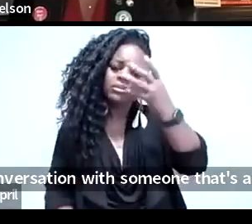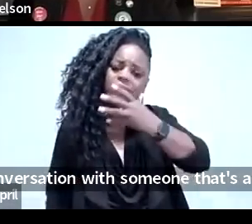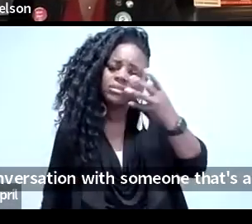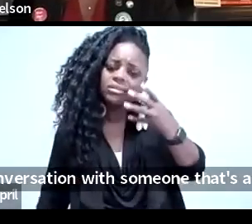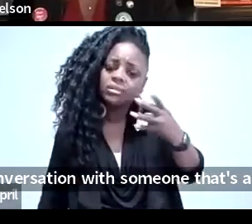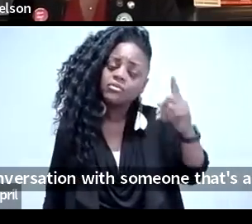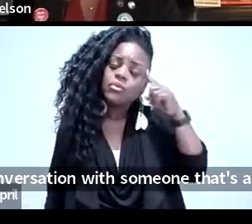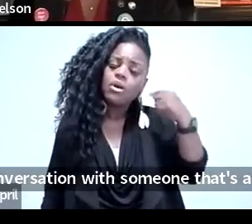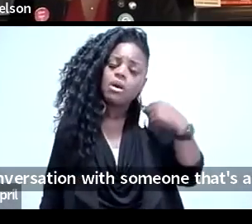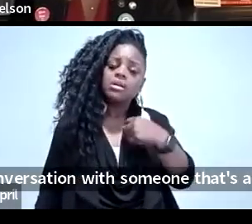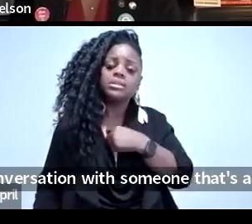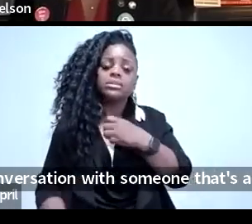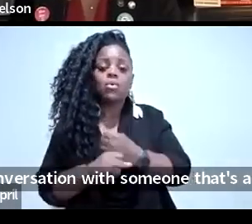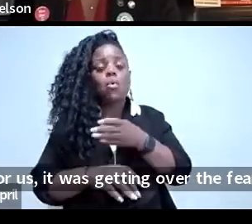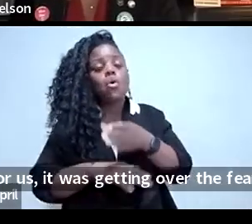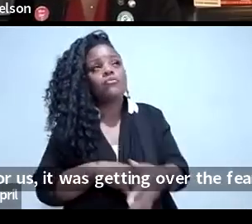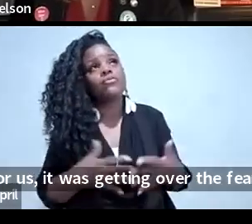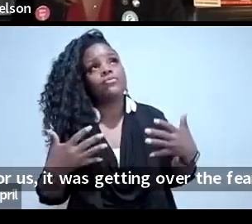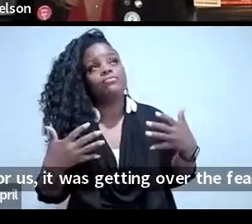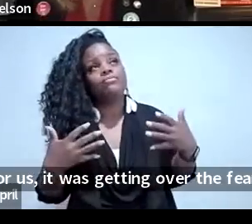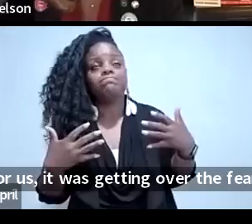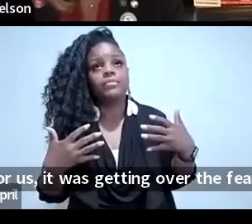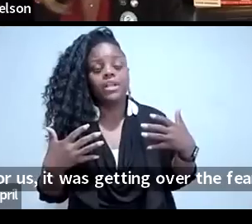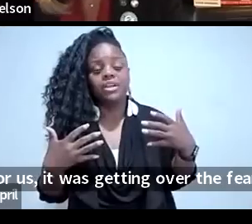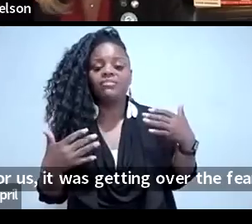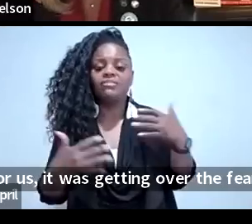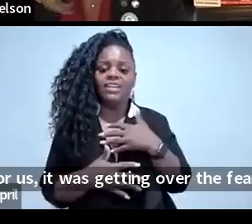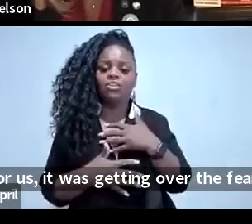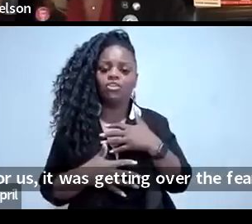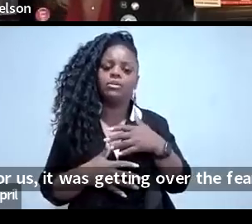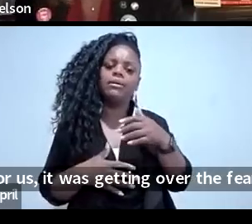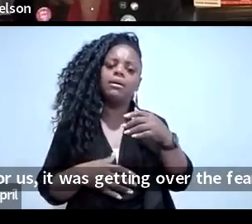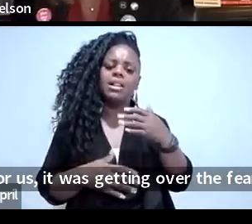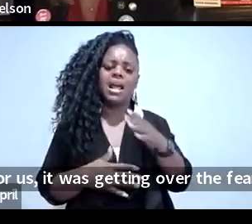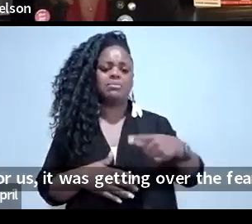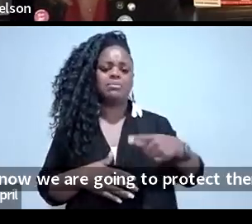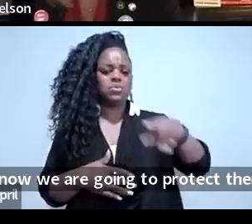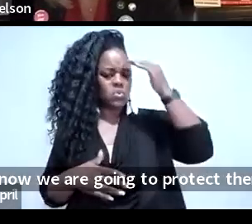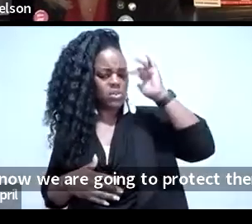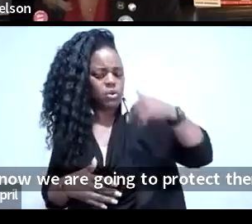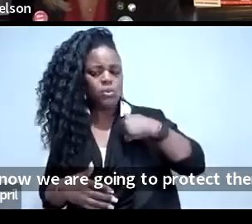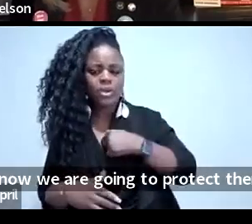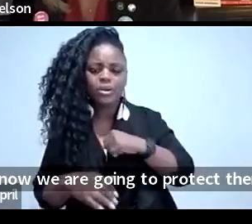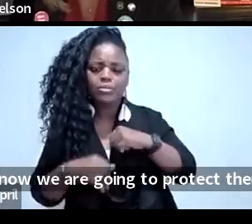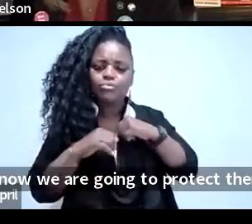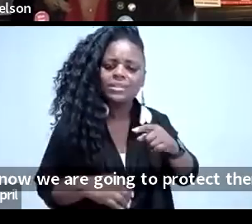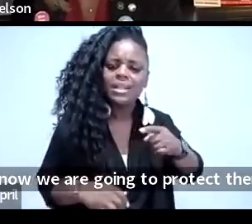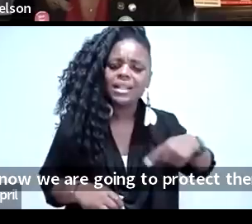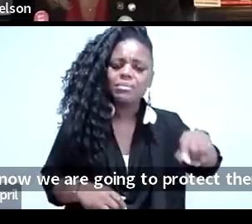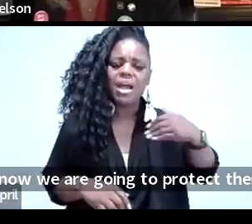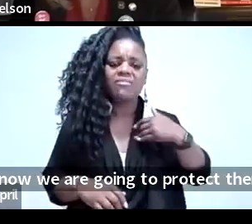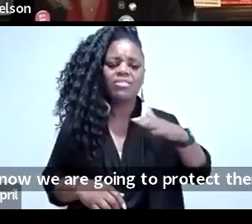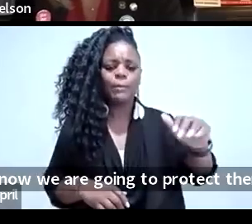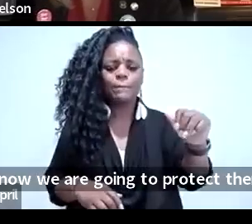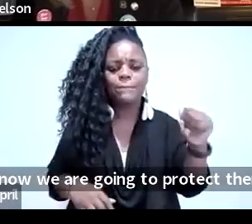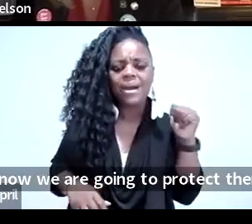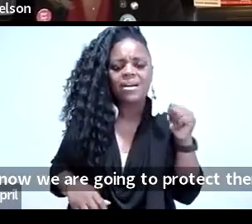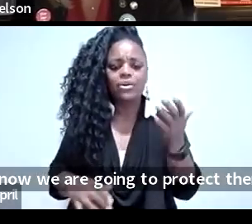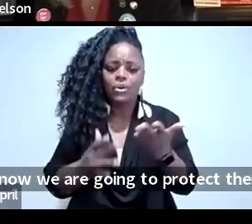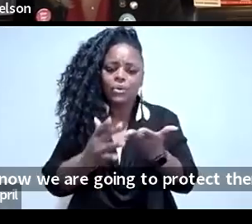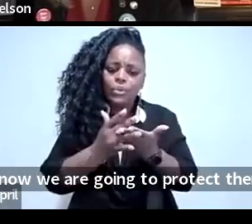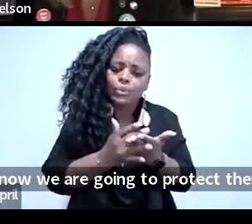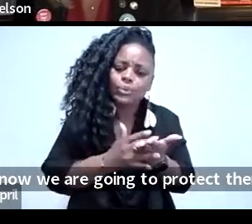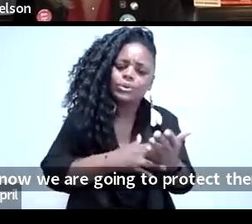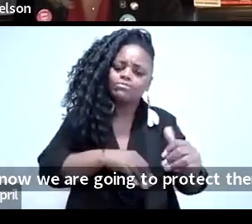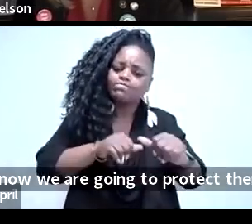going to protect them. We're going to have their back through and through. And once we had that conversation, not only did that